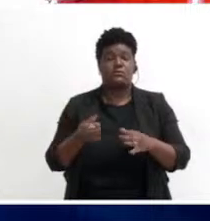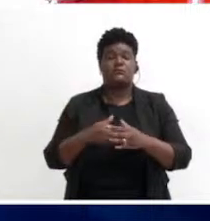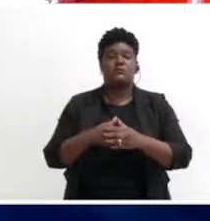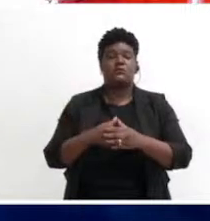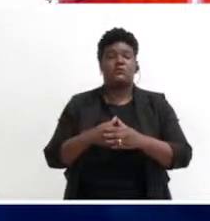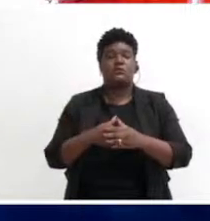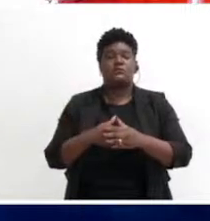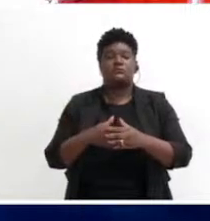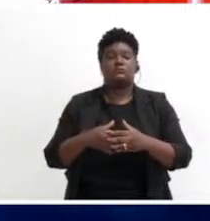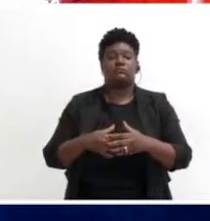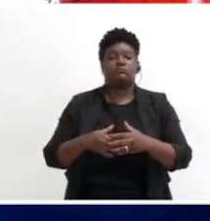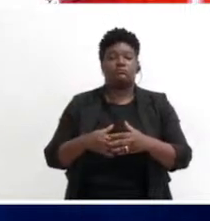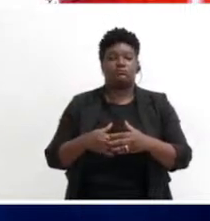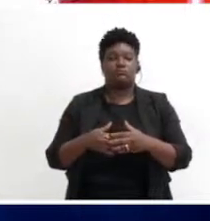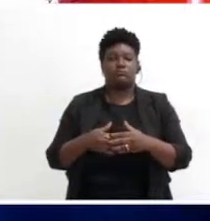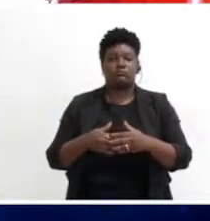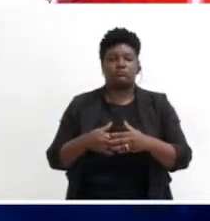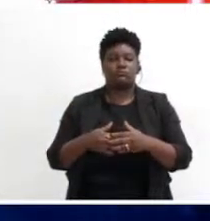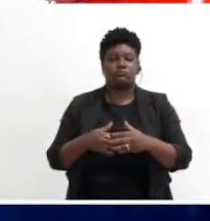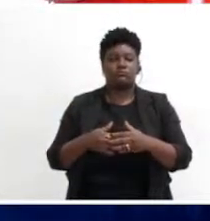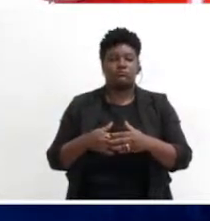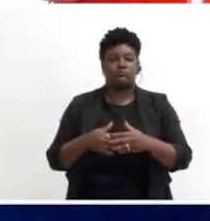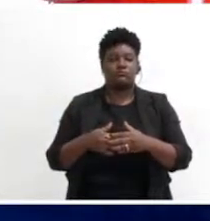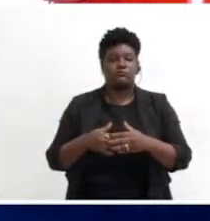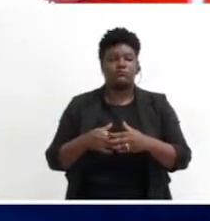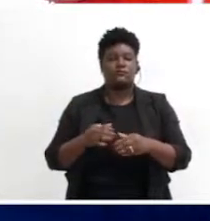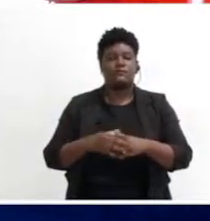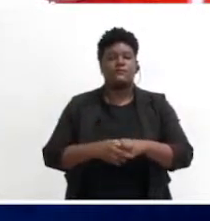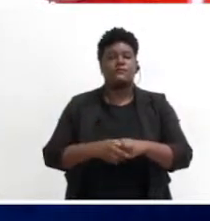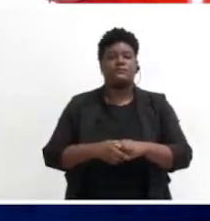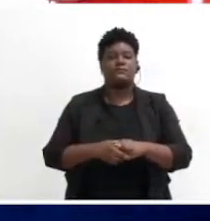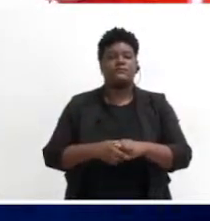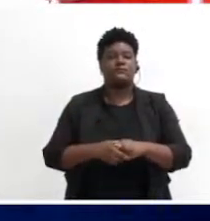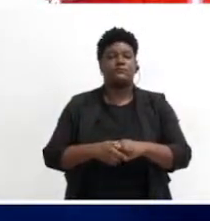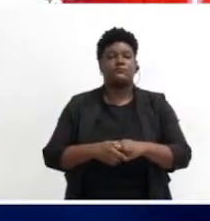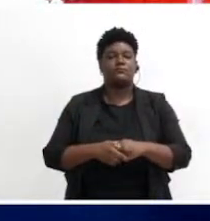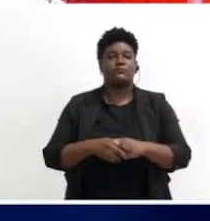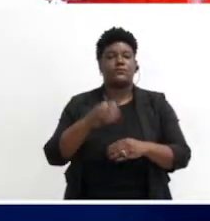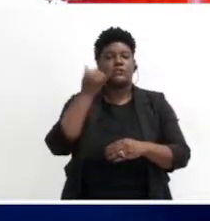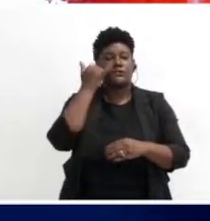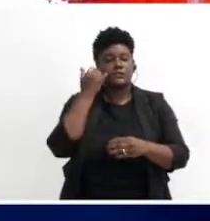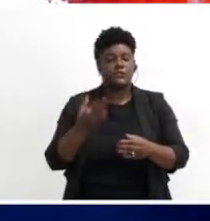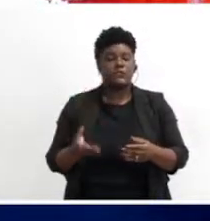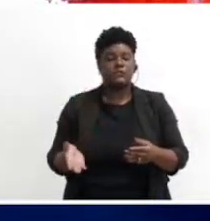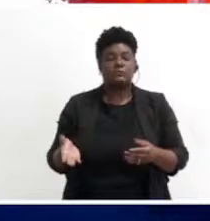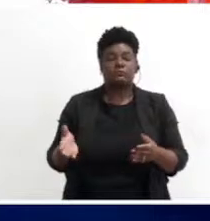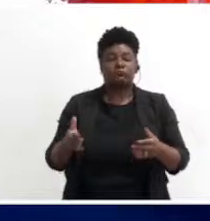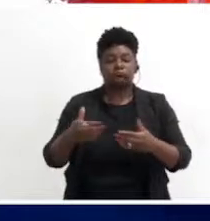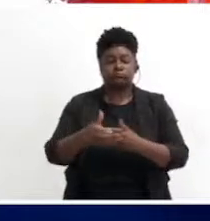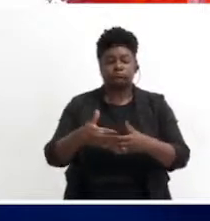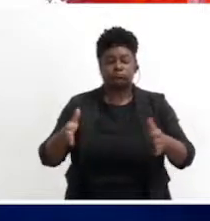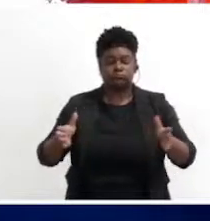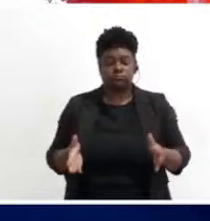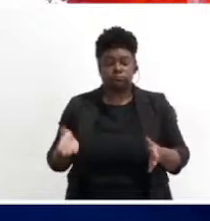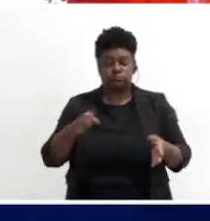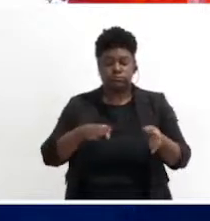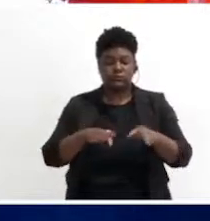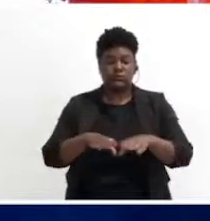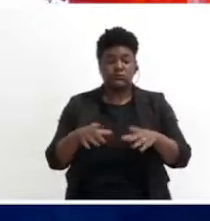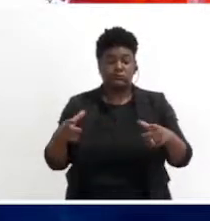thinner. And so if the package is getting smaller, that means the bumps have to be getting smaller too. And so that's what